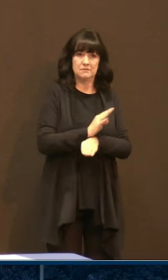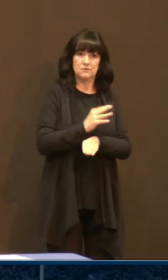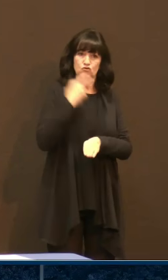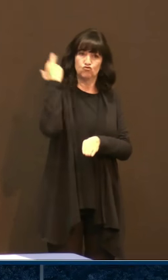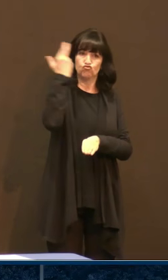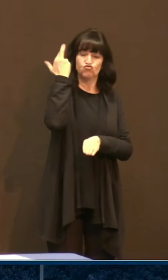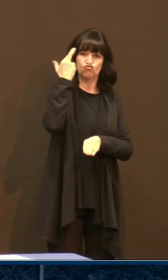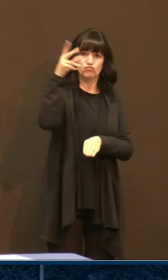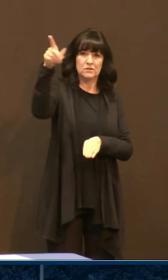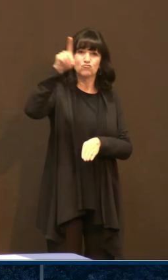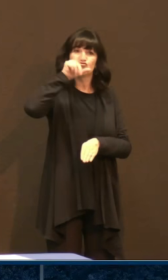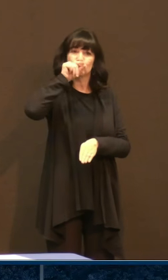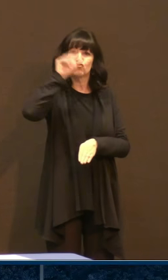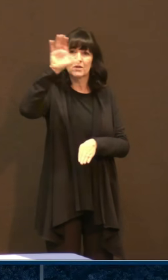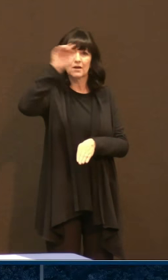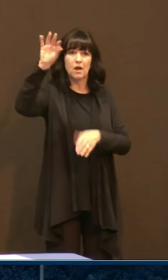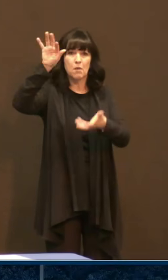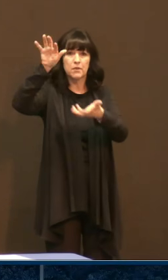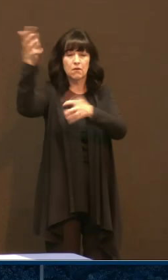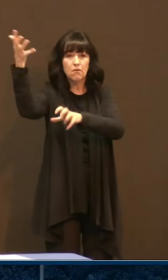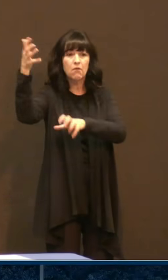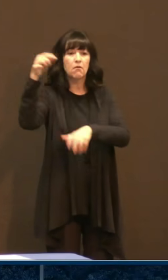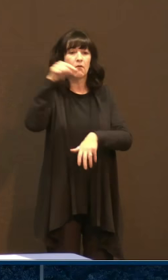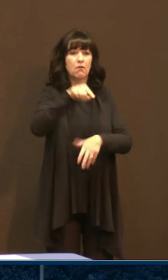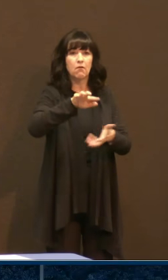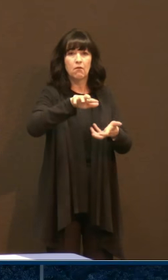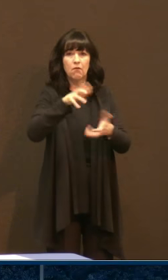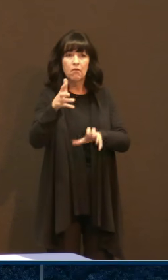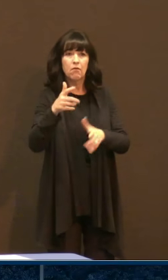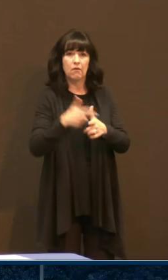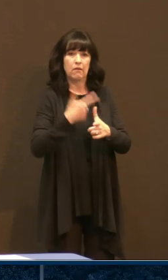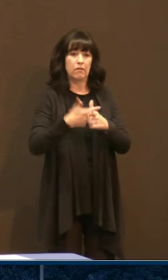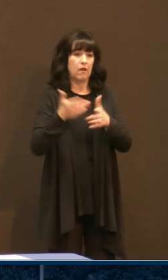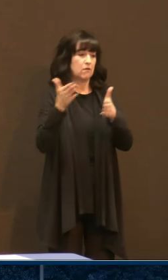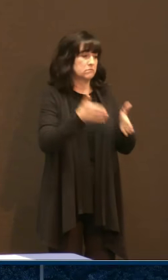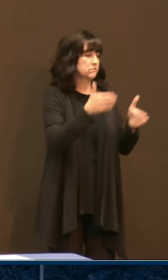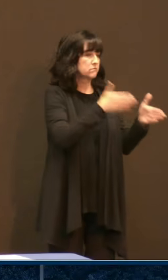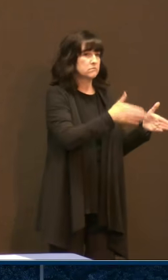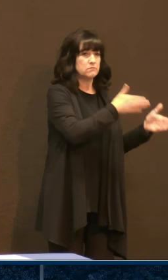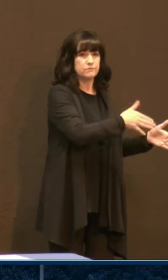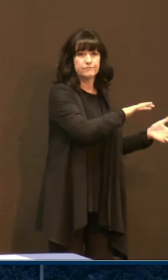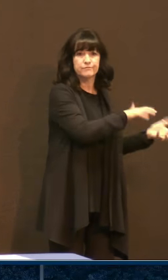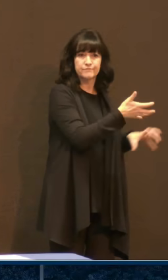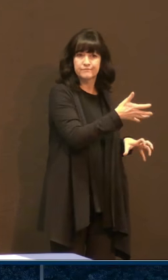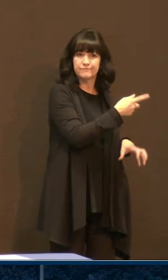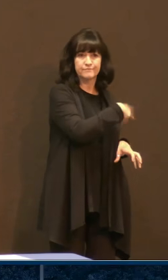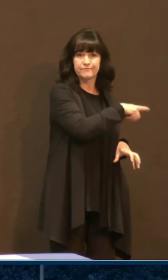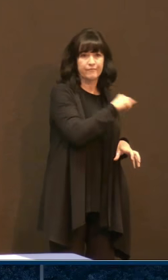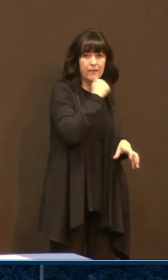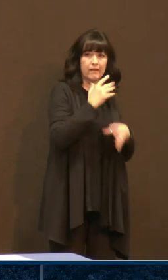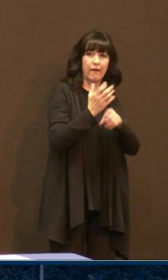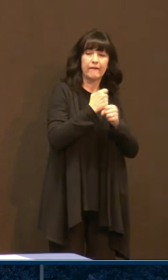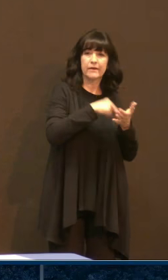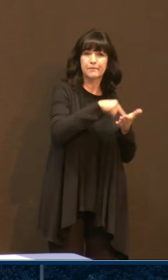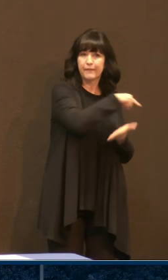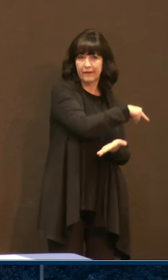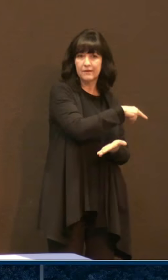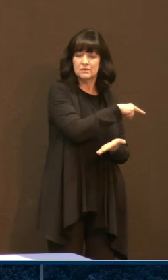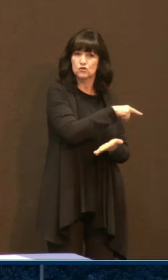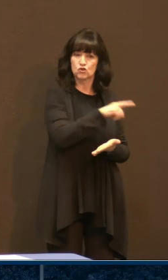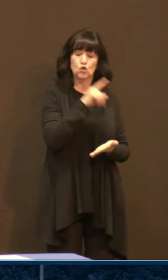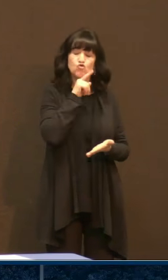or maybe they're not moving their flocks through to be produced and therefore not getting paid. And so it's